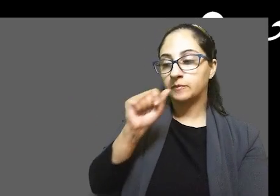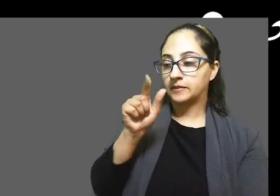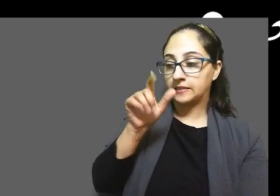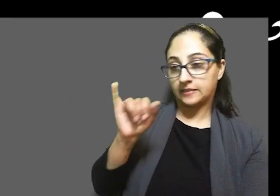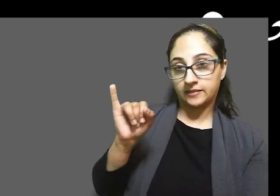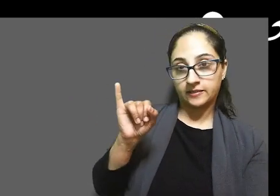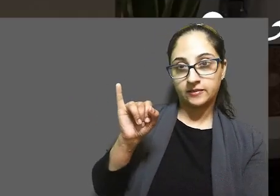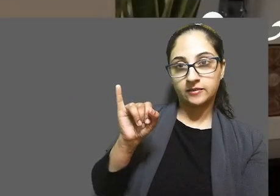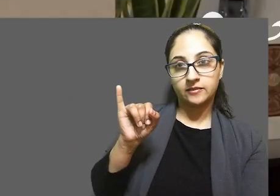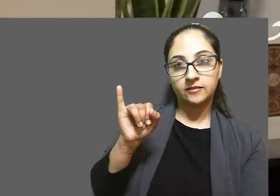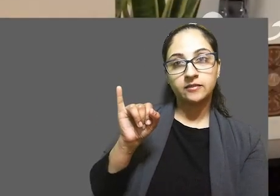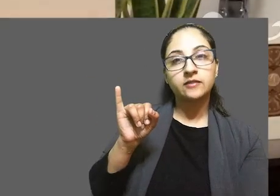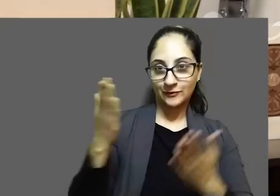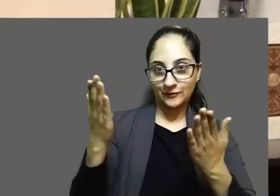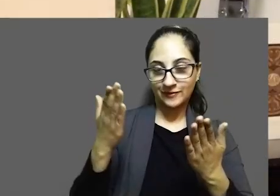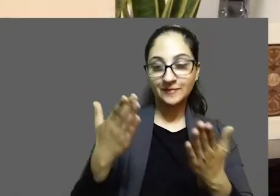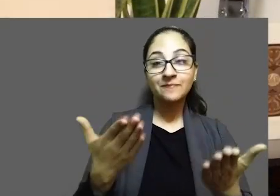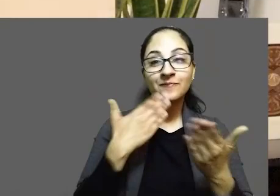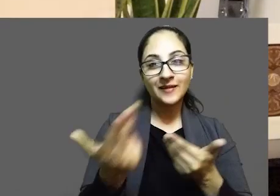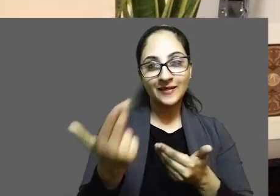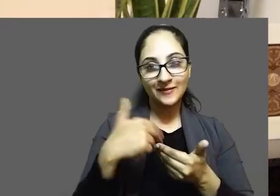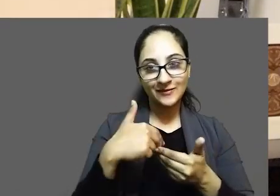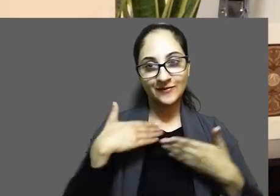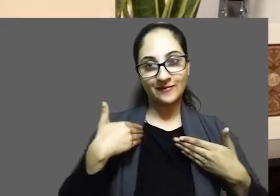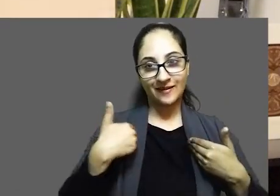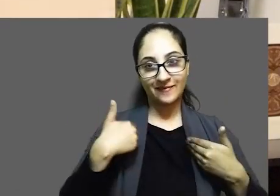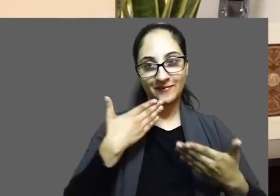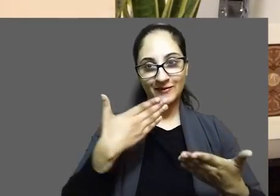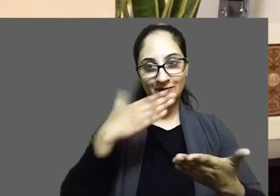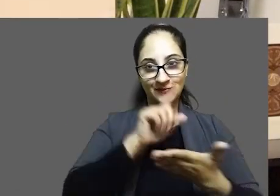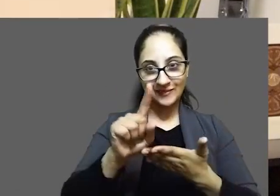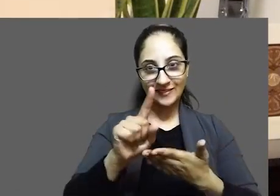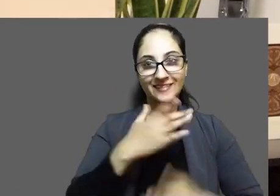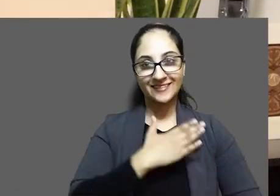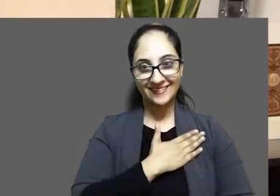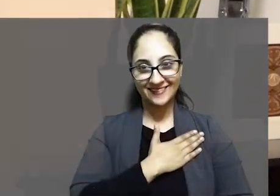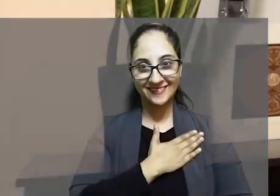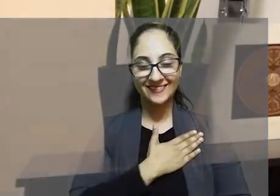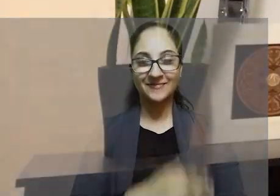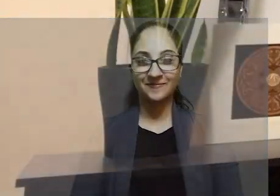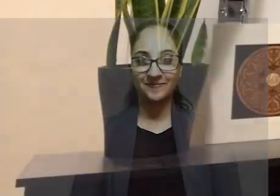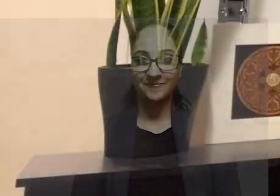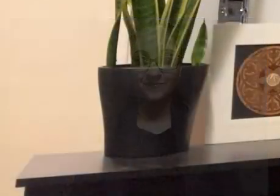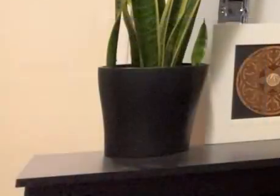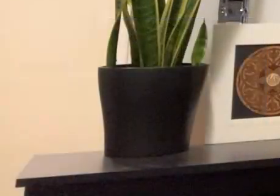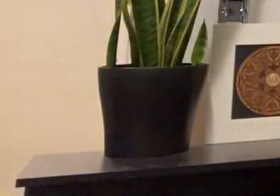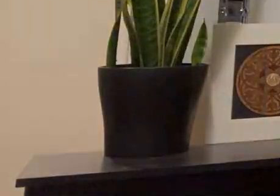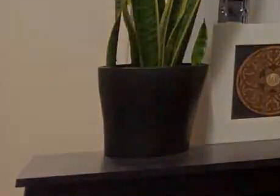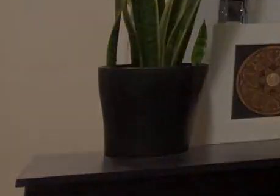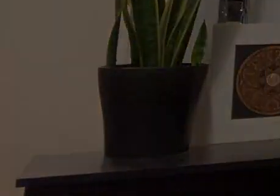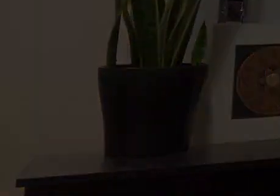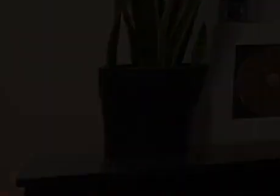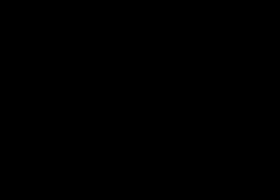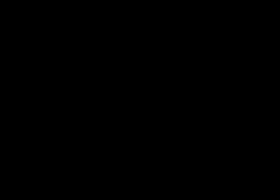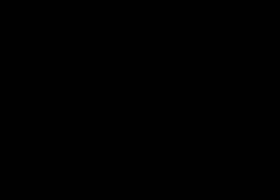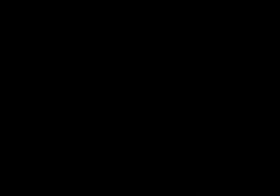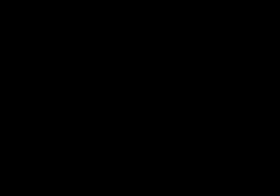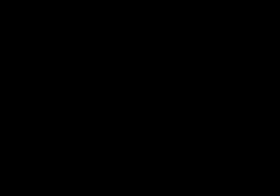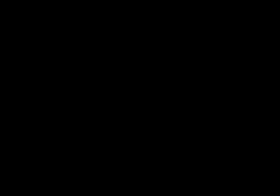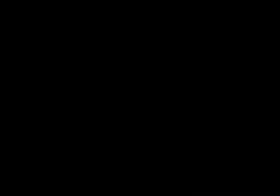of Ali. Have a wonderful week, and thank you for tuning in. Ya Ali Madad.